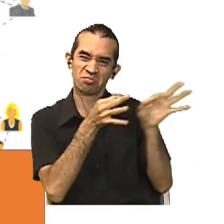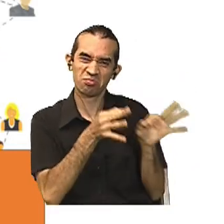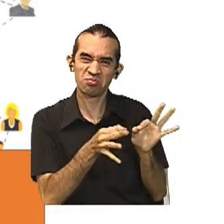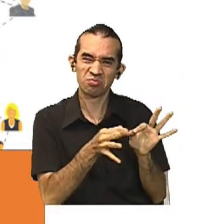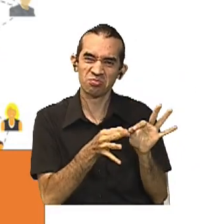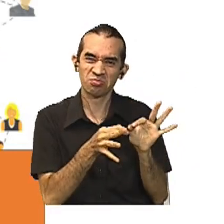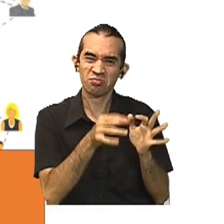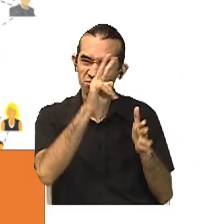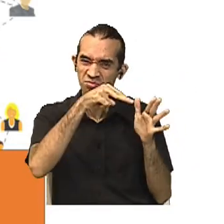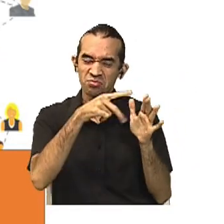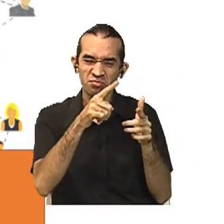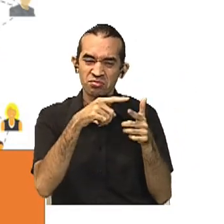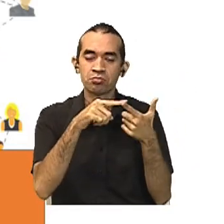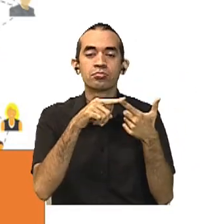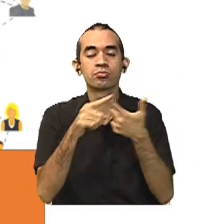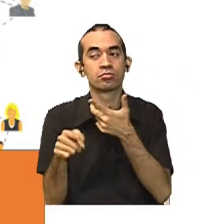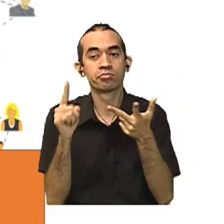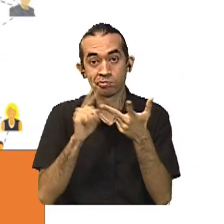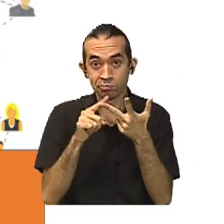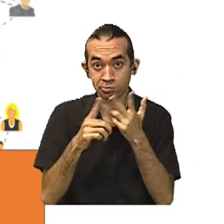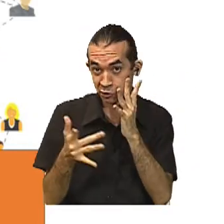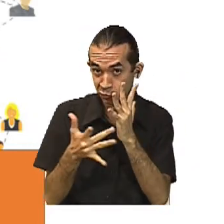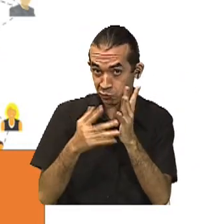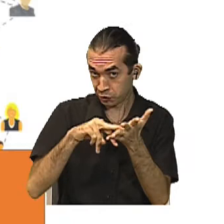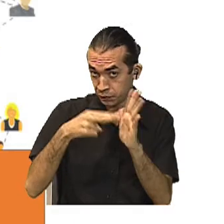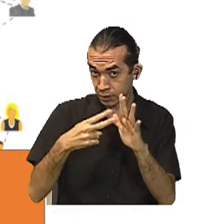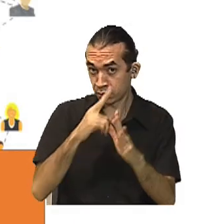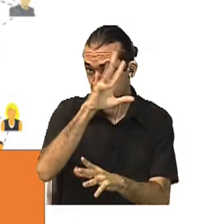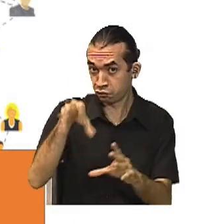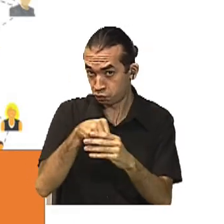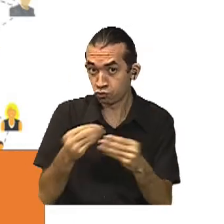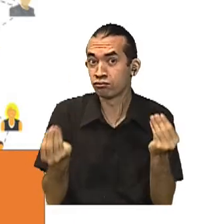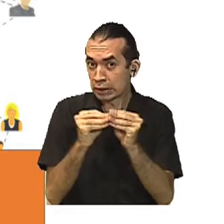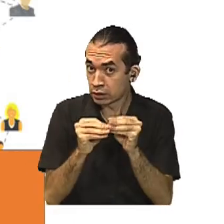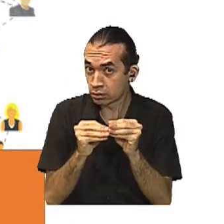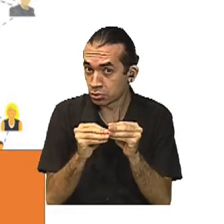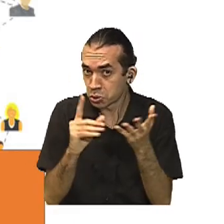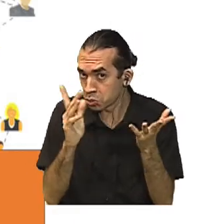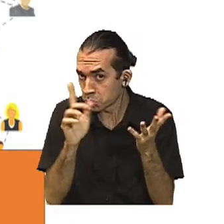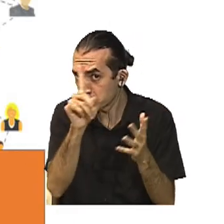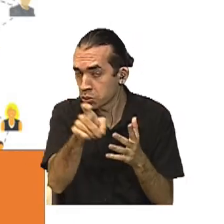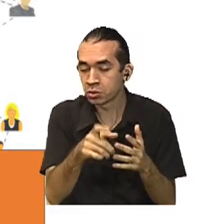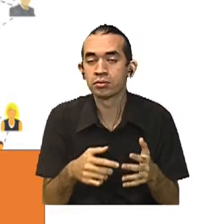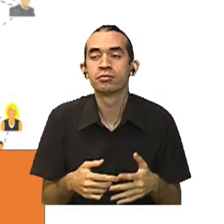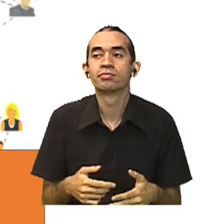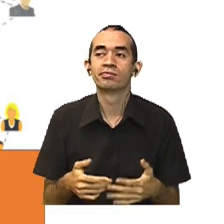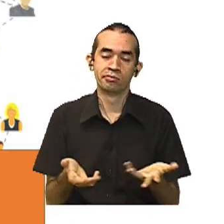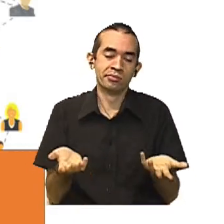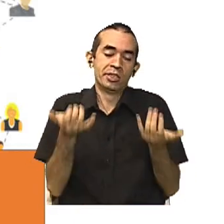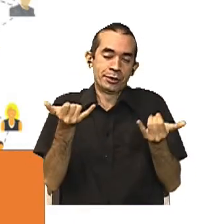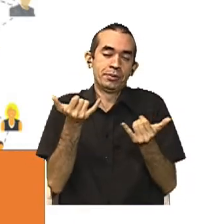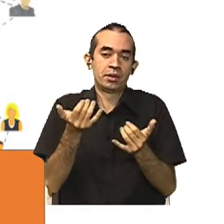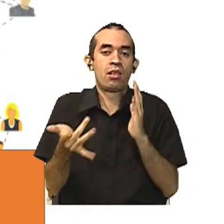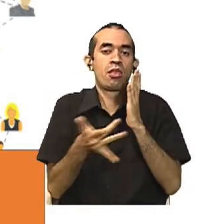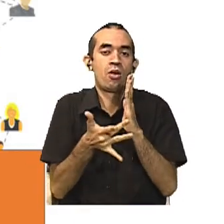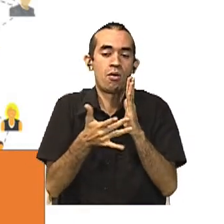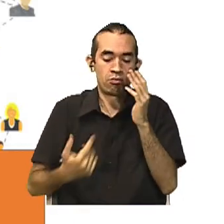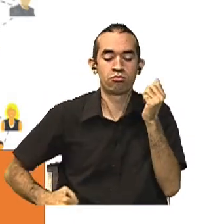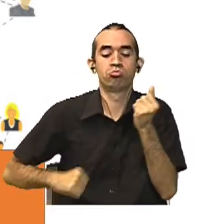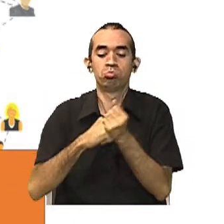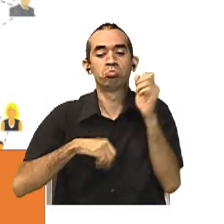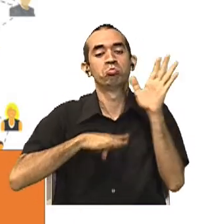technology help us be more inclusive? Okay, today technology facilitates progress